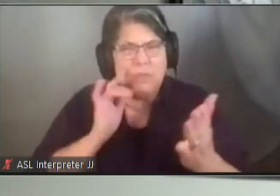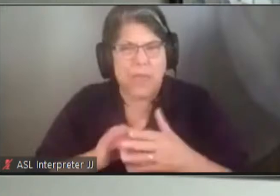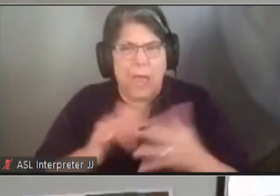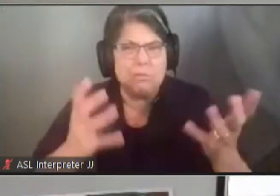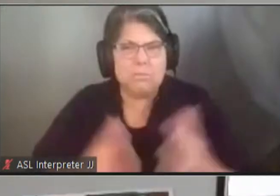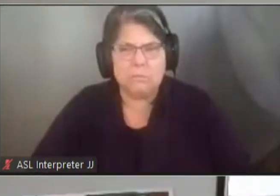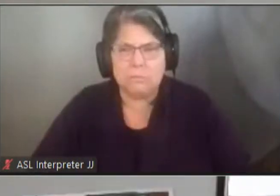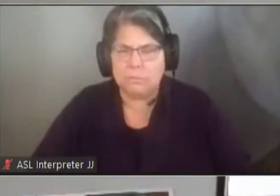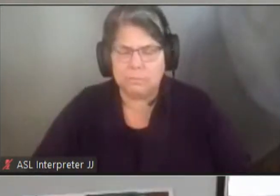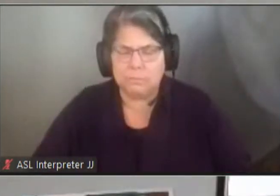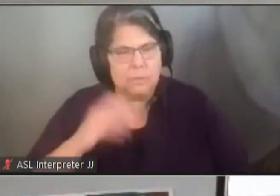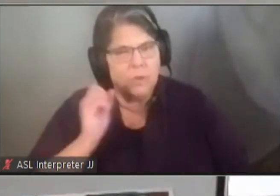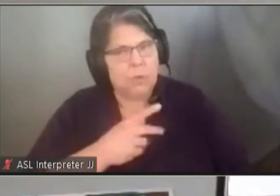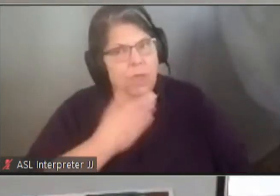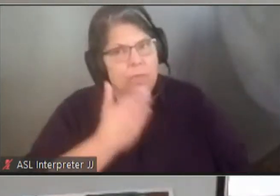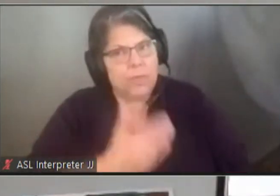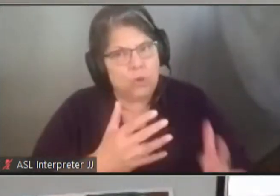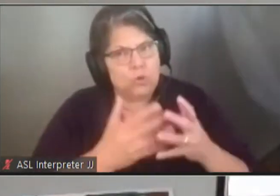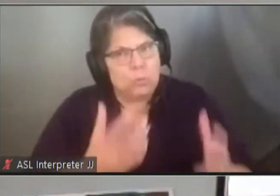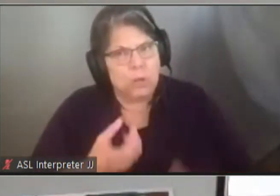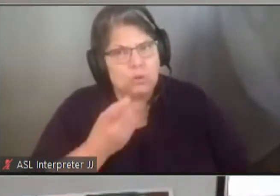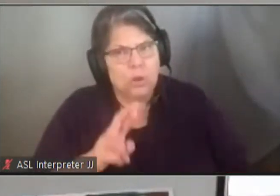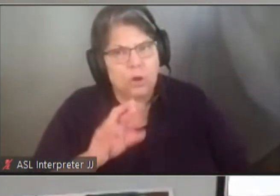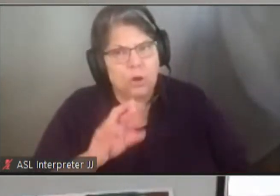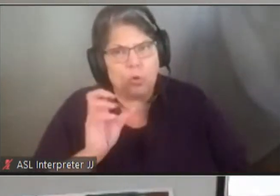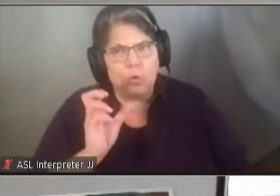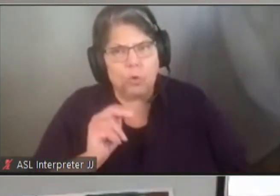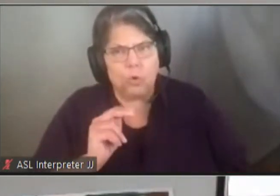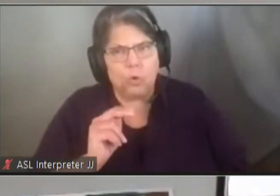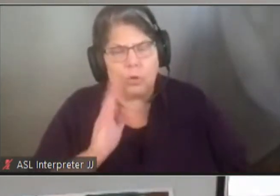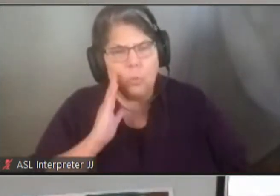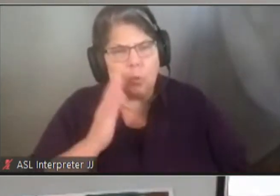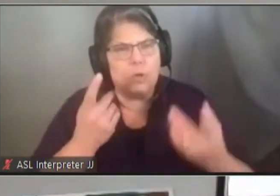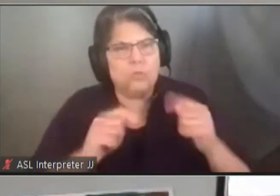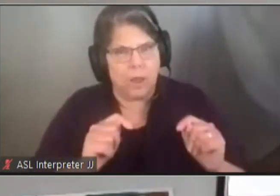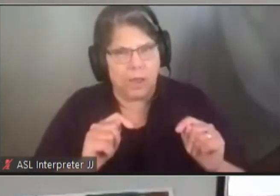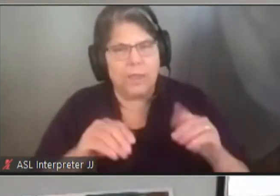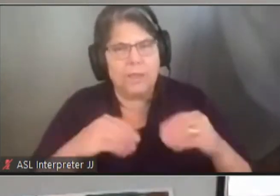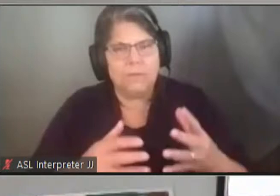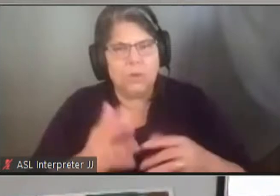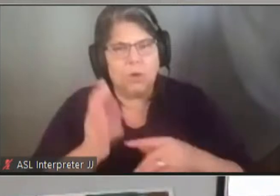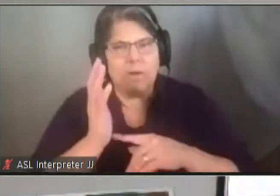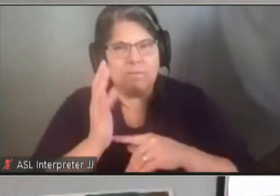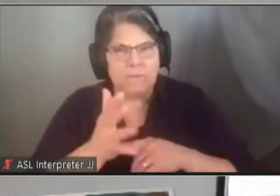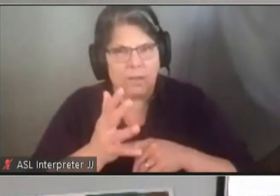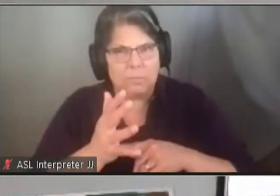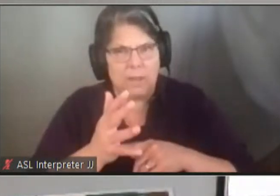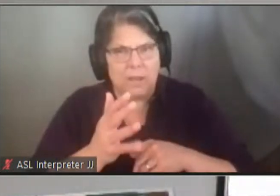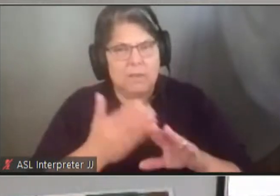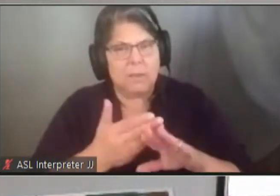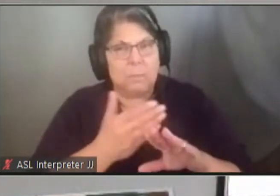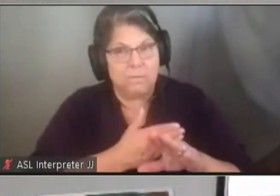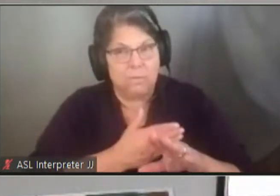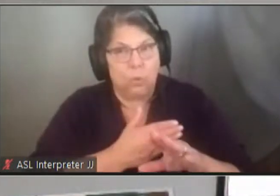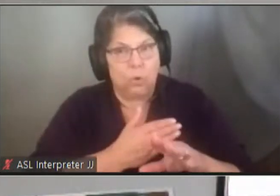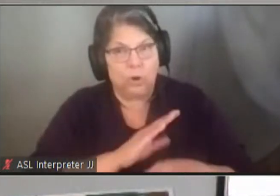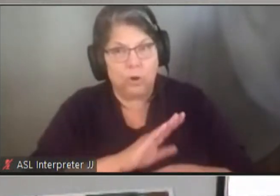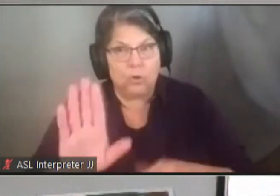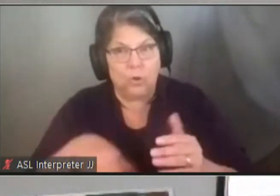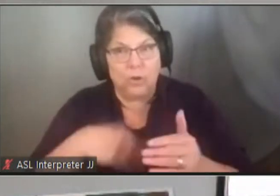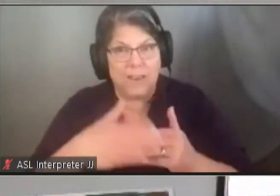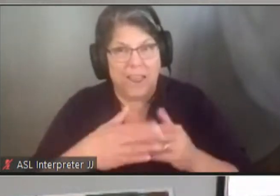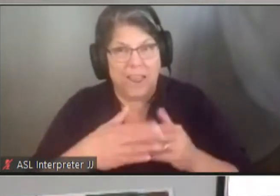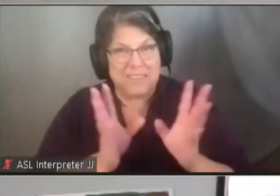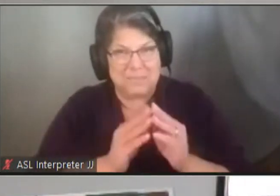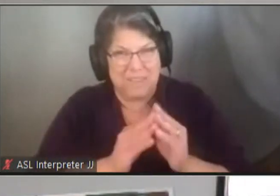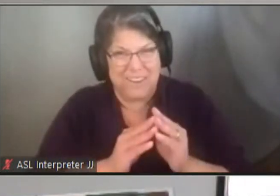that. Okay, thank you so much, Dr. Coren. So we will try to give you 5 minutes before your next meeting as